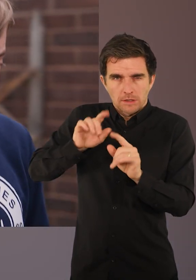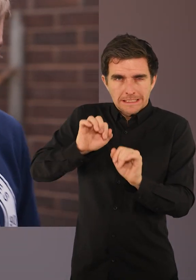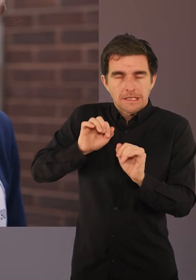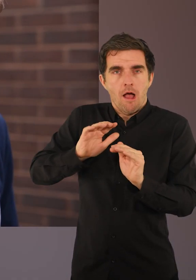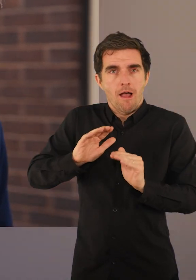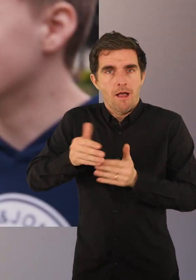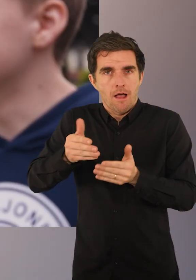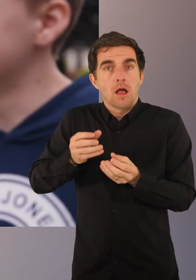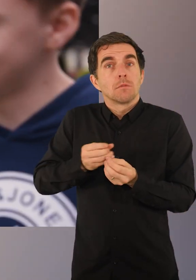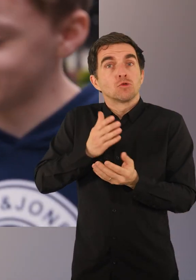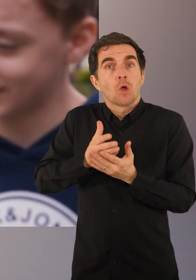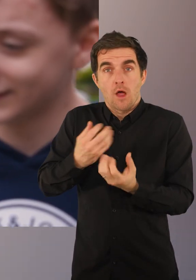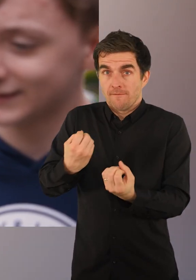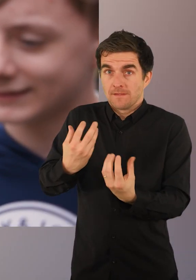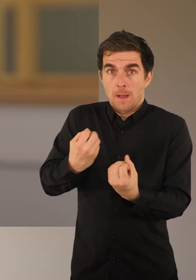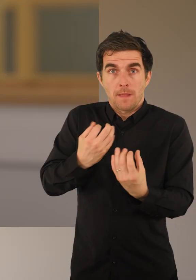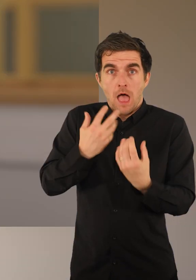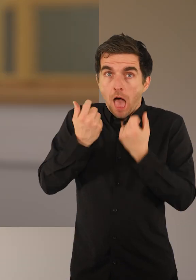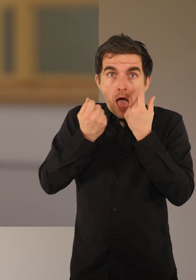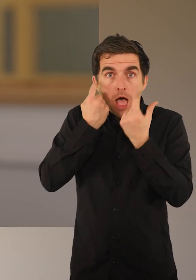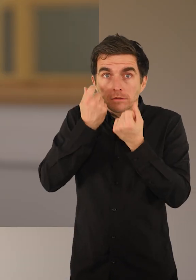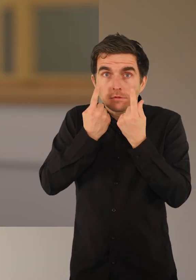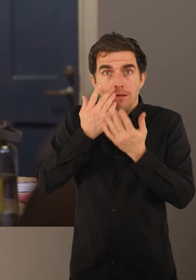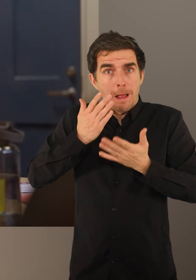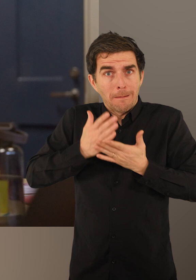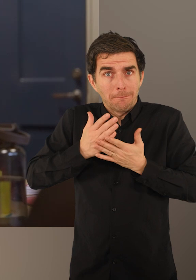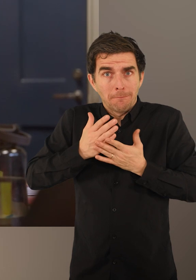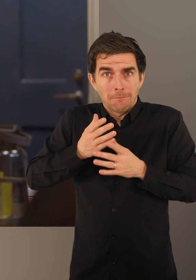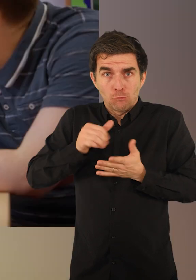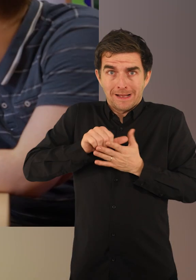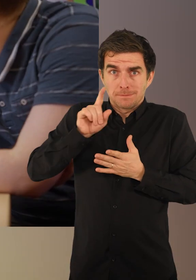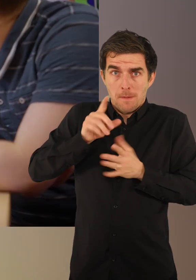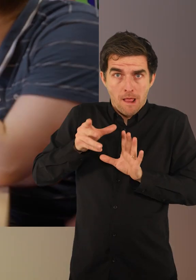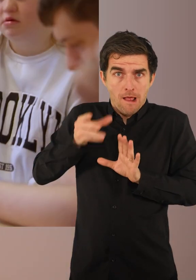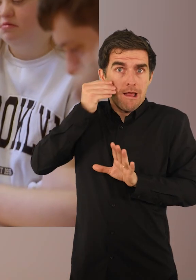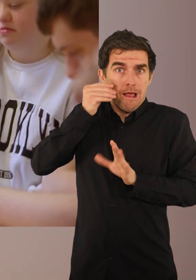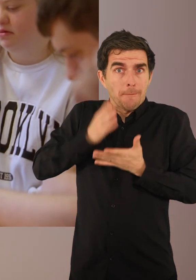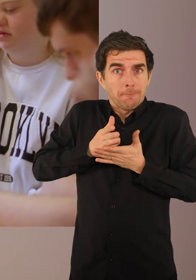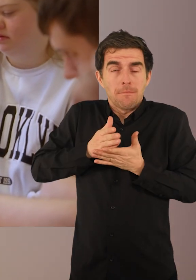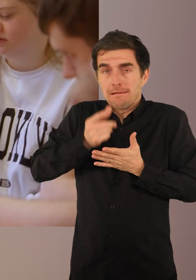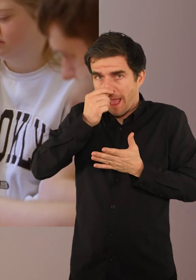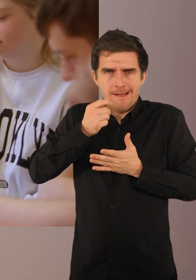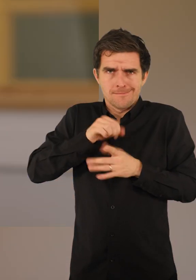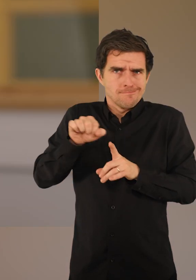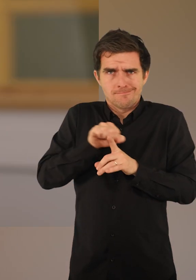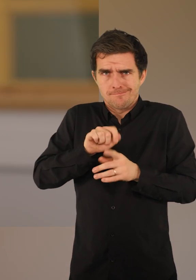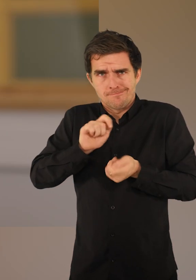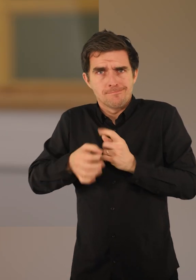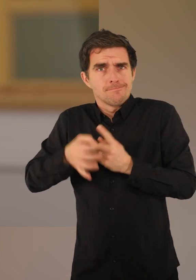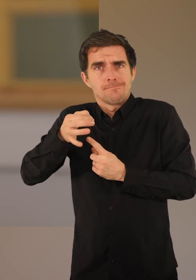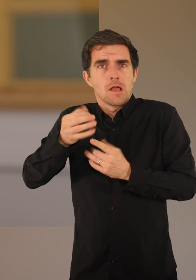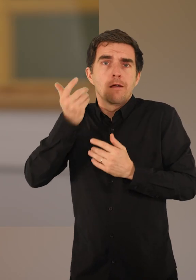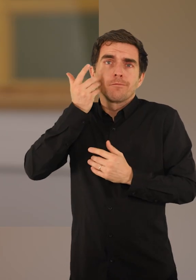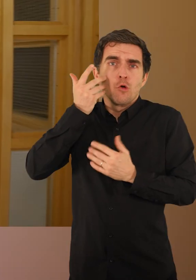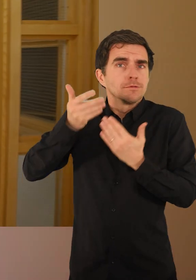young people. Making sure that their feedback and ideas are listened to by the right people, which makes a